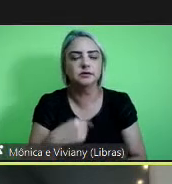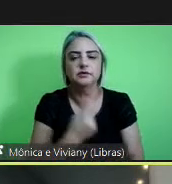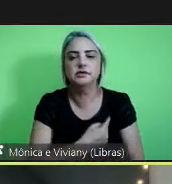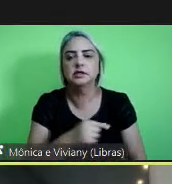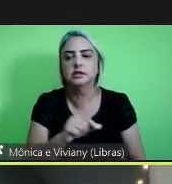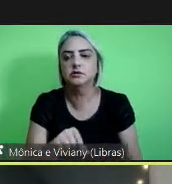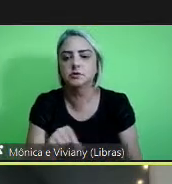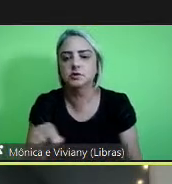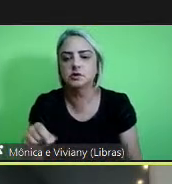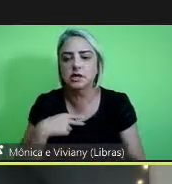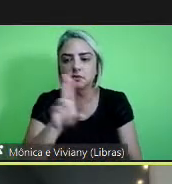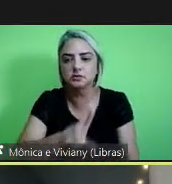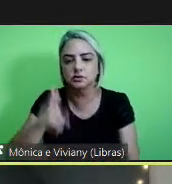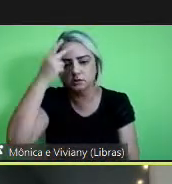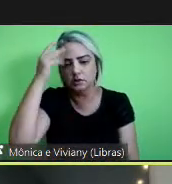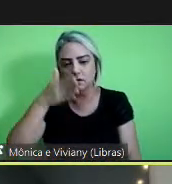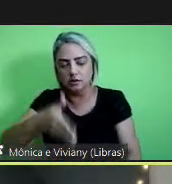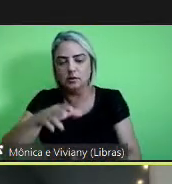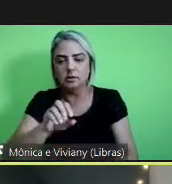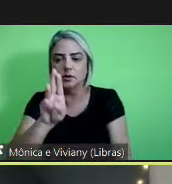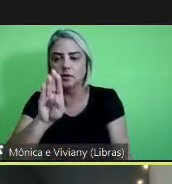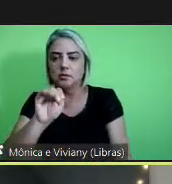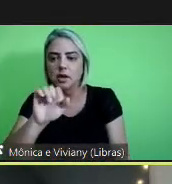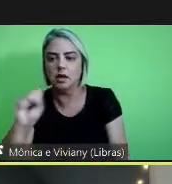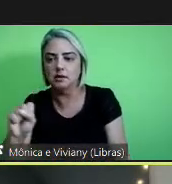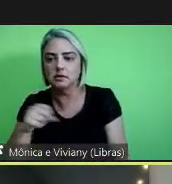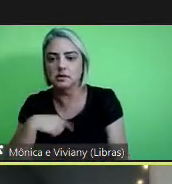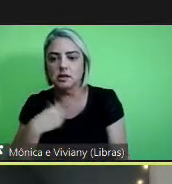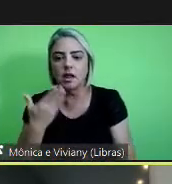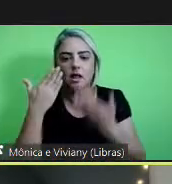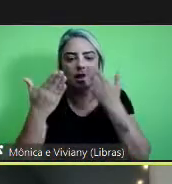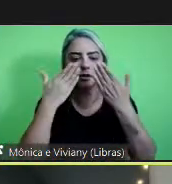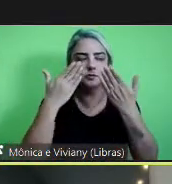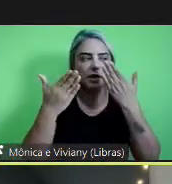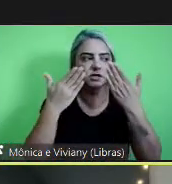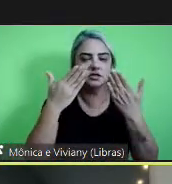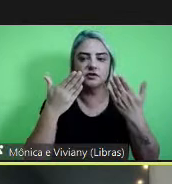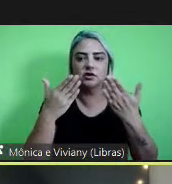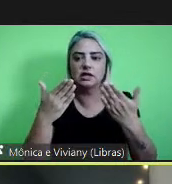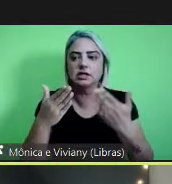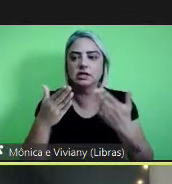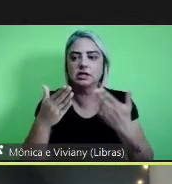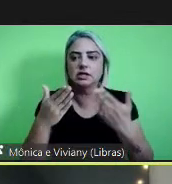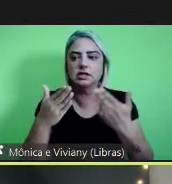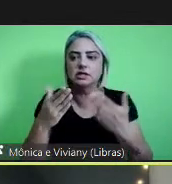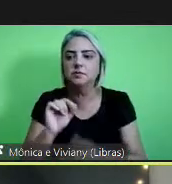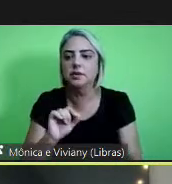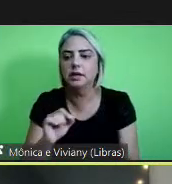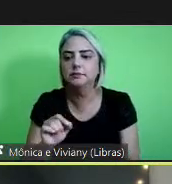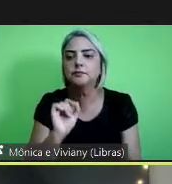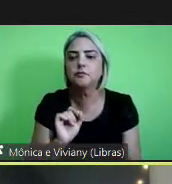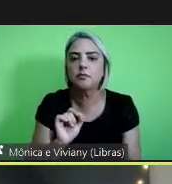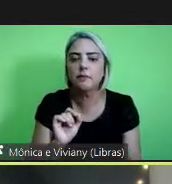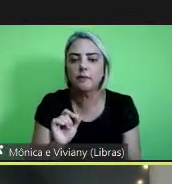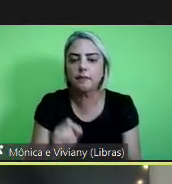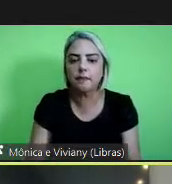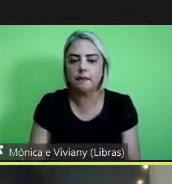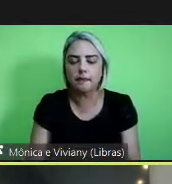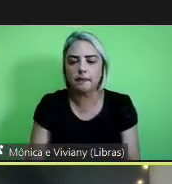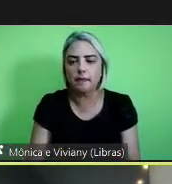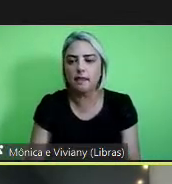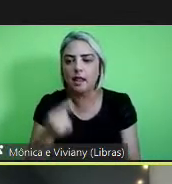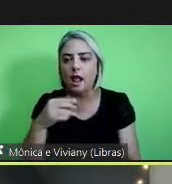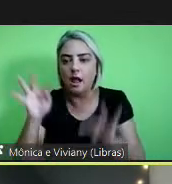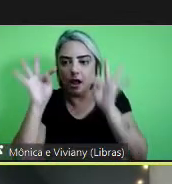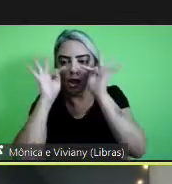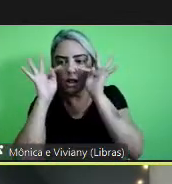data will go to the electronic control, and for users who go to the health clinic or health